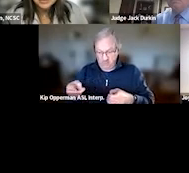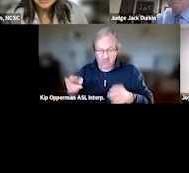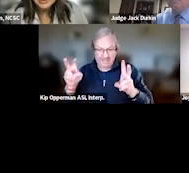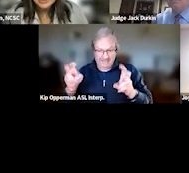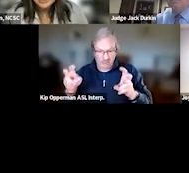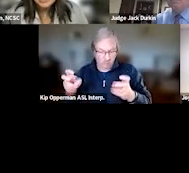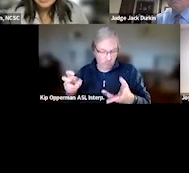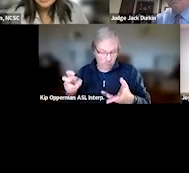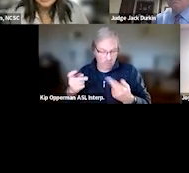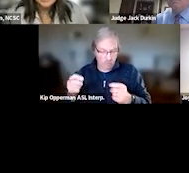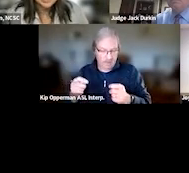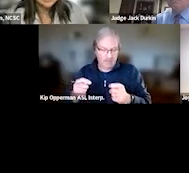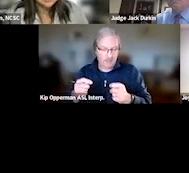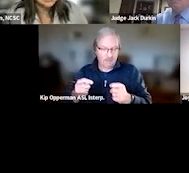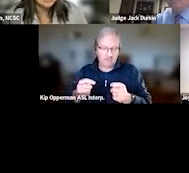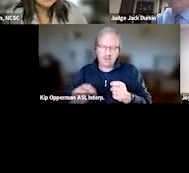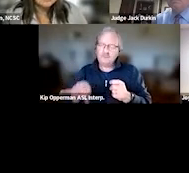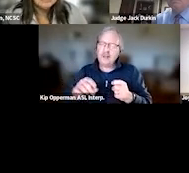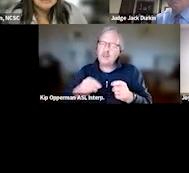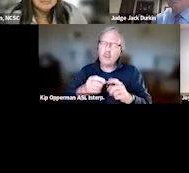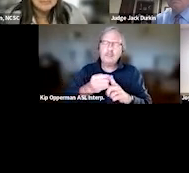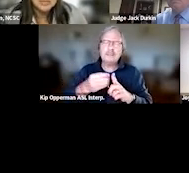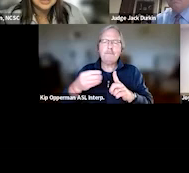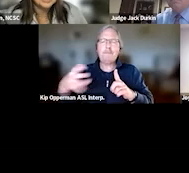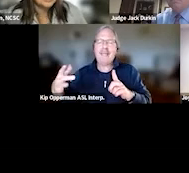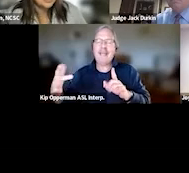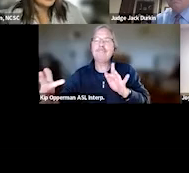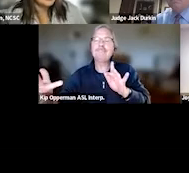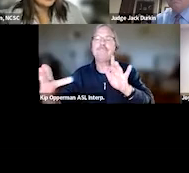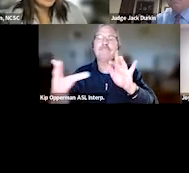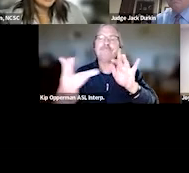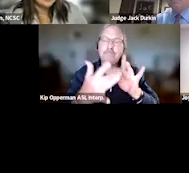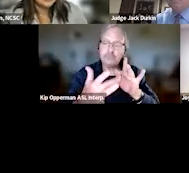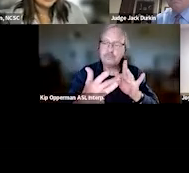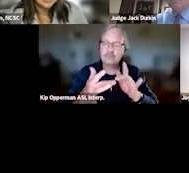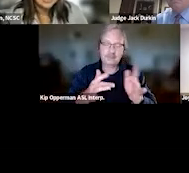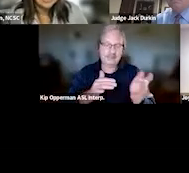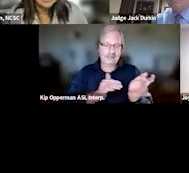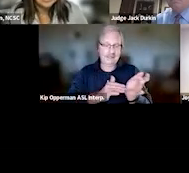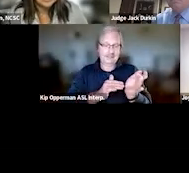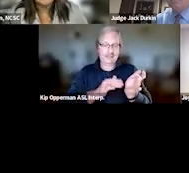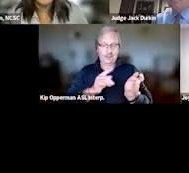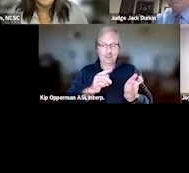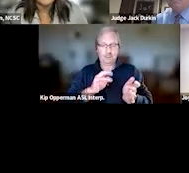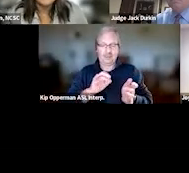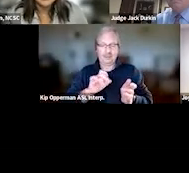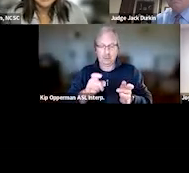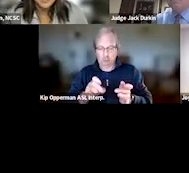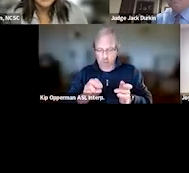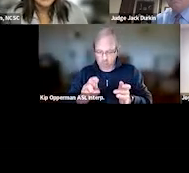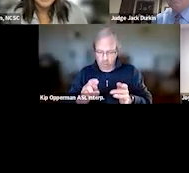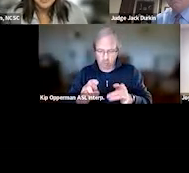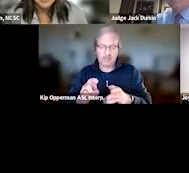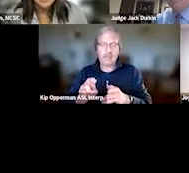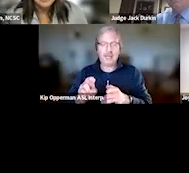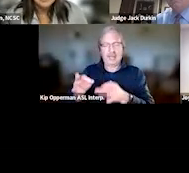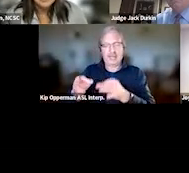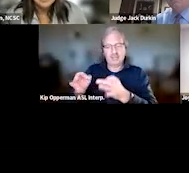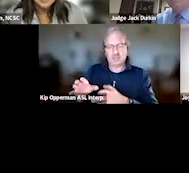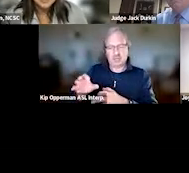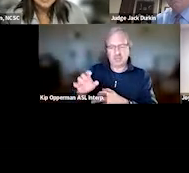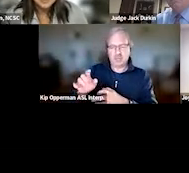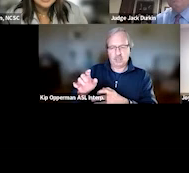way to expand the reach. Dr. Troxler and Judge Durkin, I'm sure you may have something to add to that,